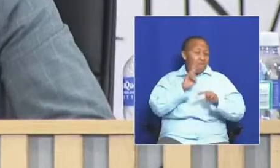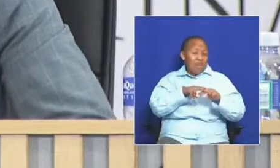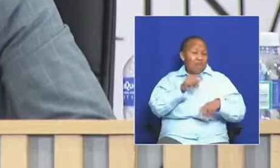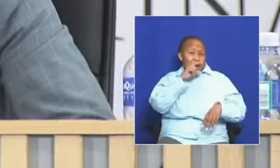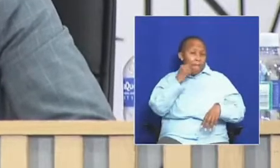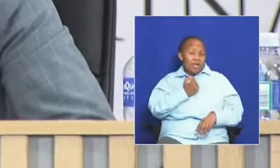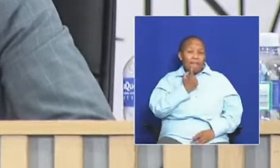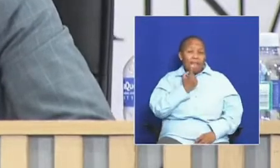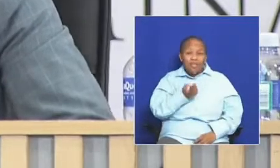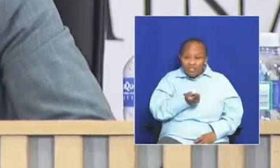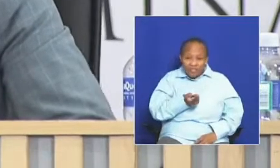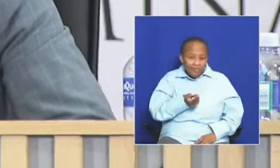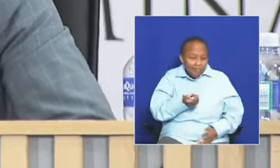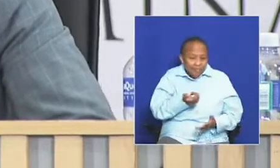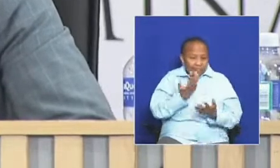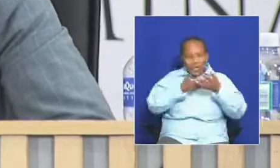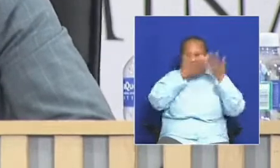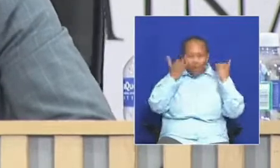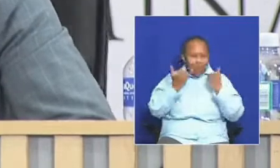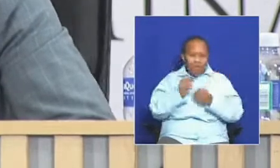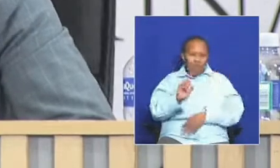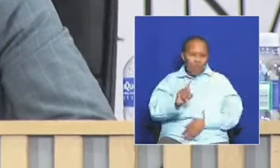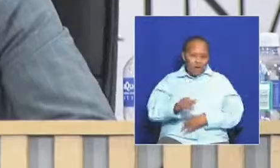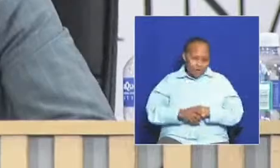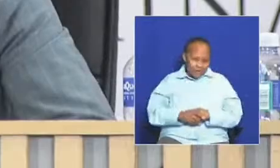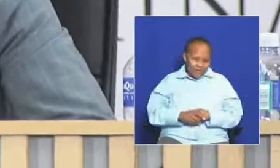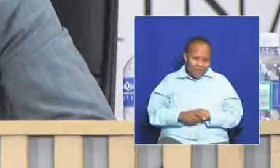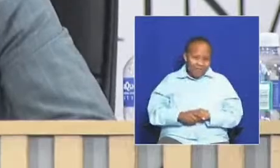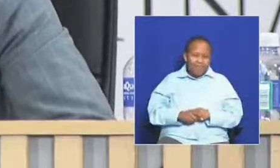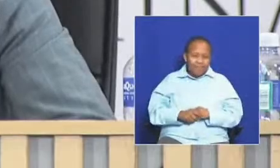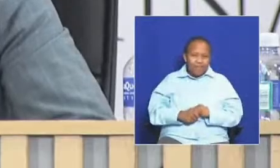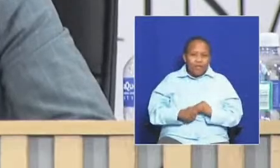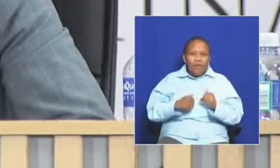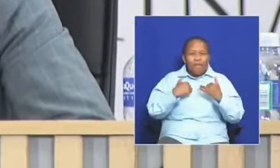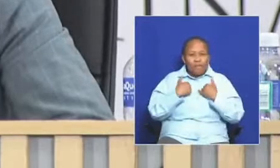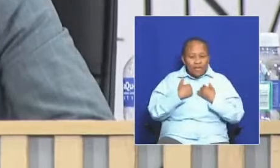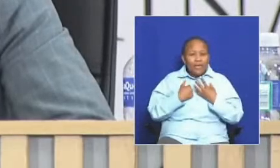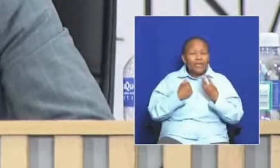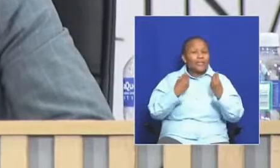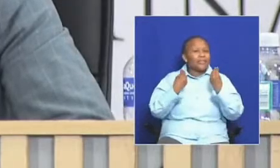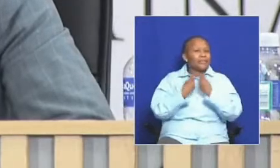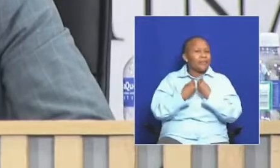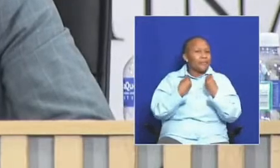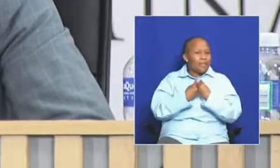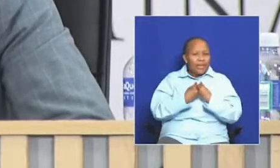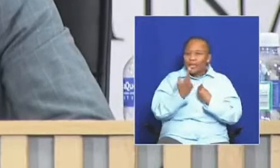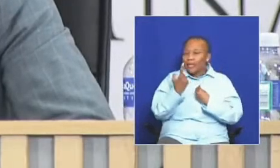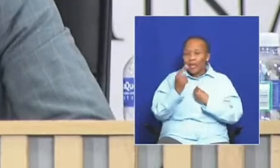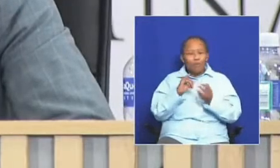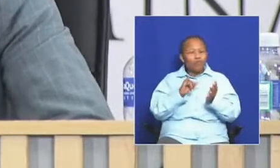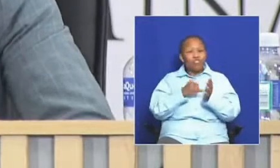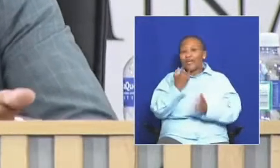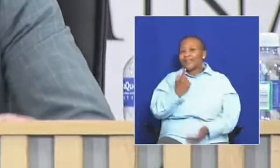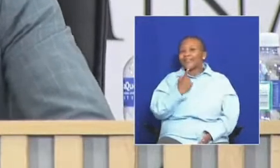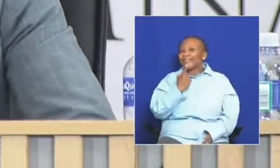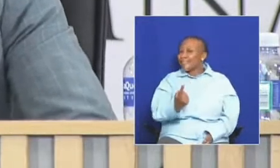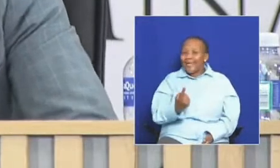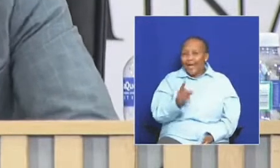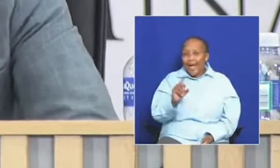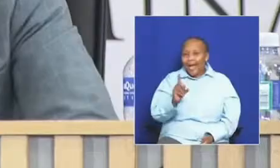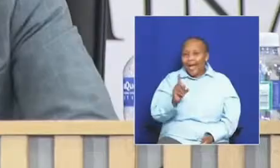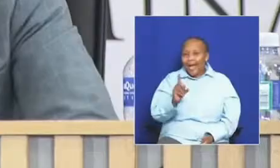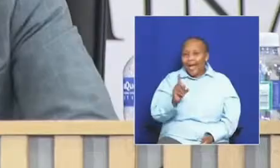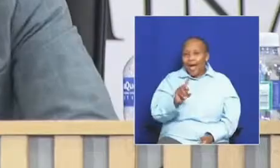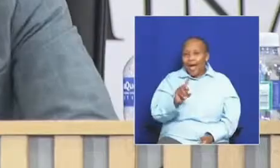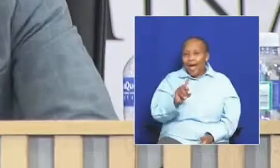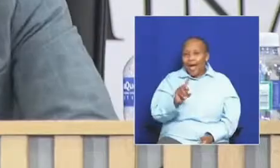So I don't know what is that. That is not something that I'm just, it's something which is there. And I'm saying to you, I can ask my legal counsel now